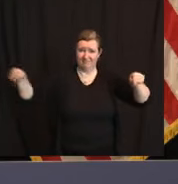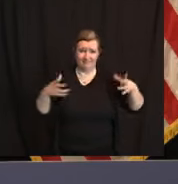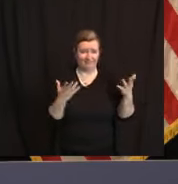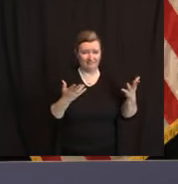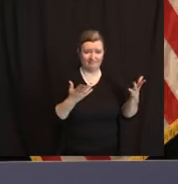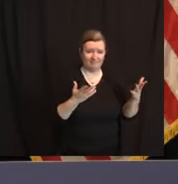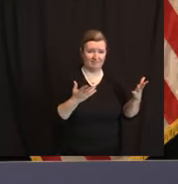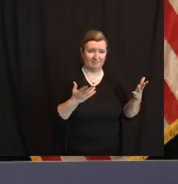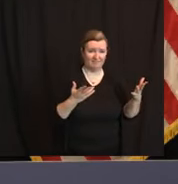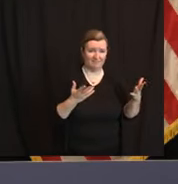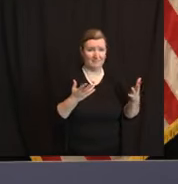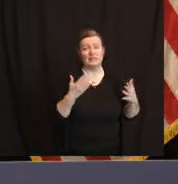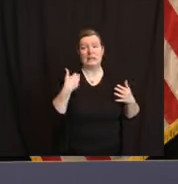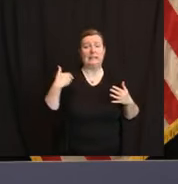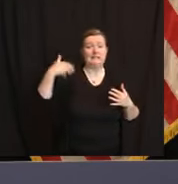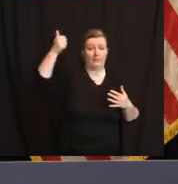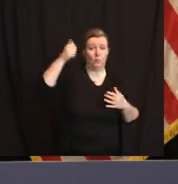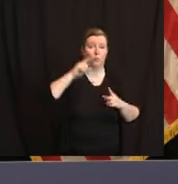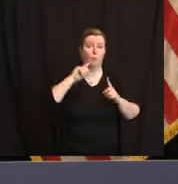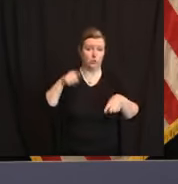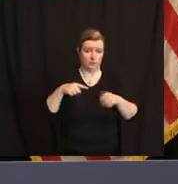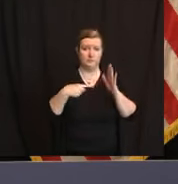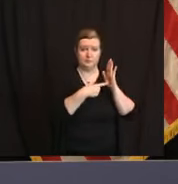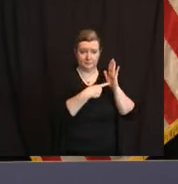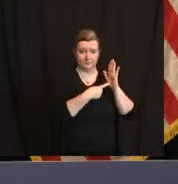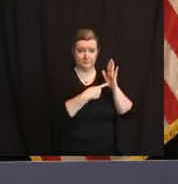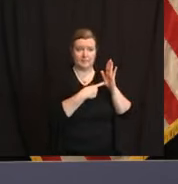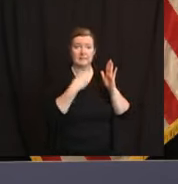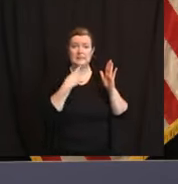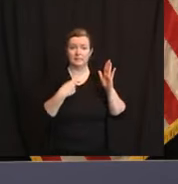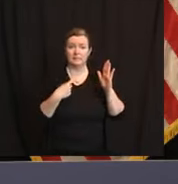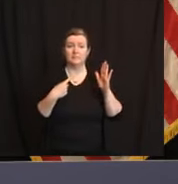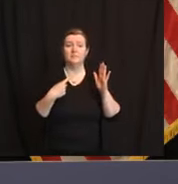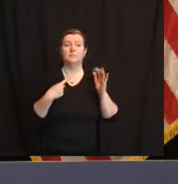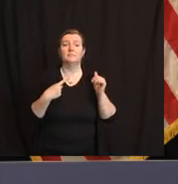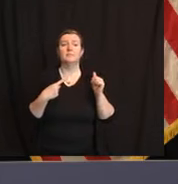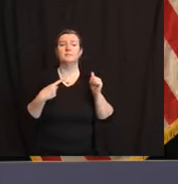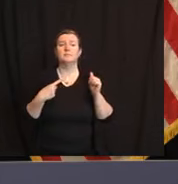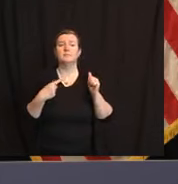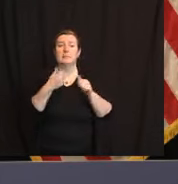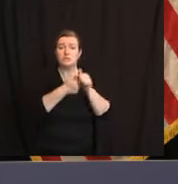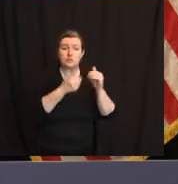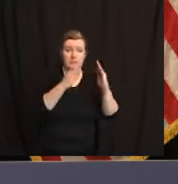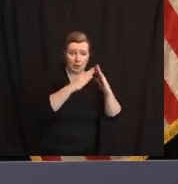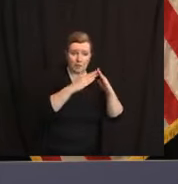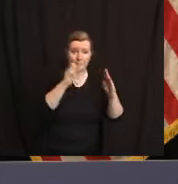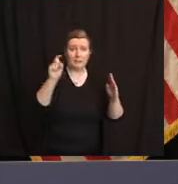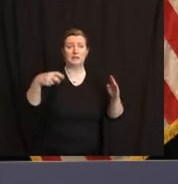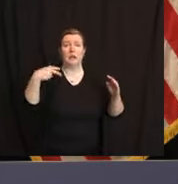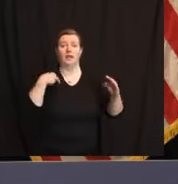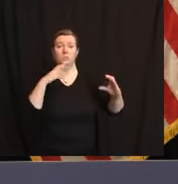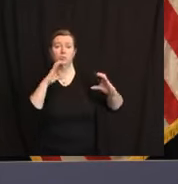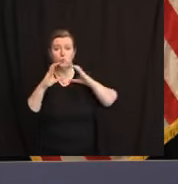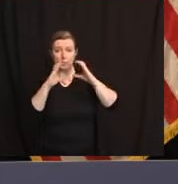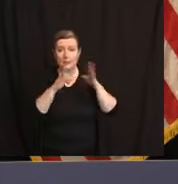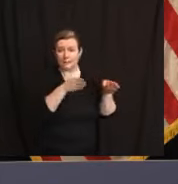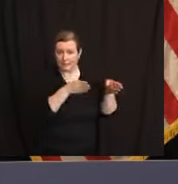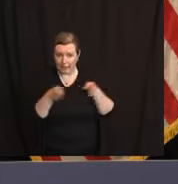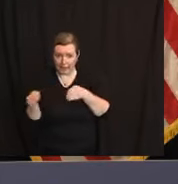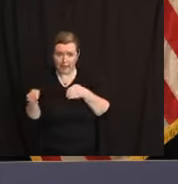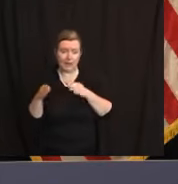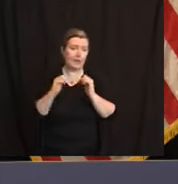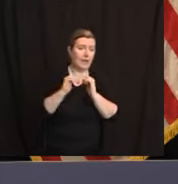that each jurisdiction conduct a communications plan to communicate the restrictions to the public, and so that